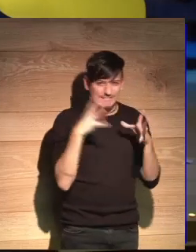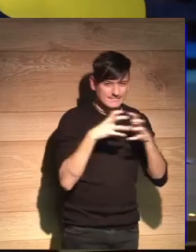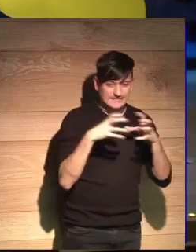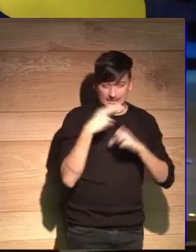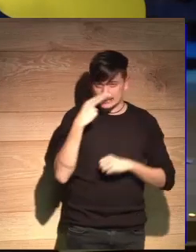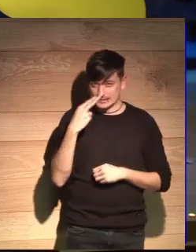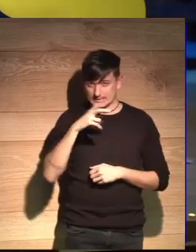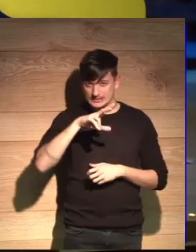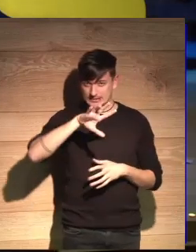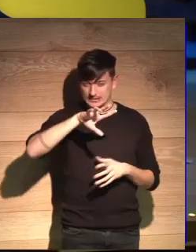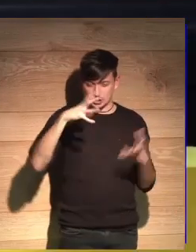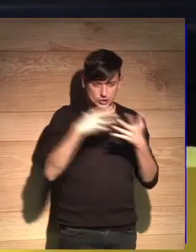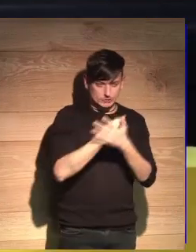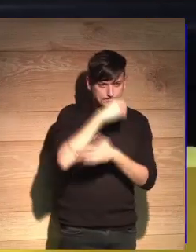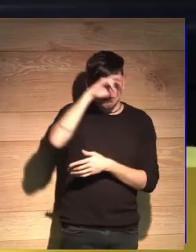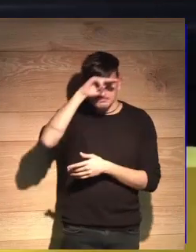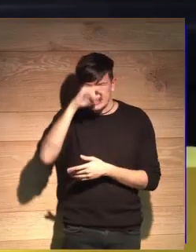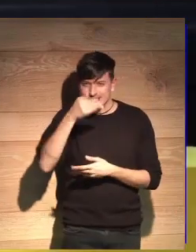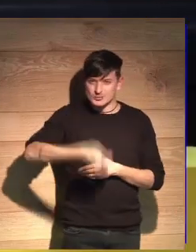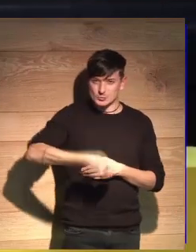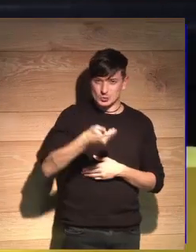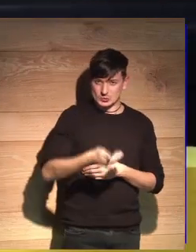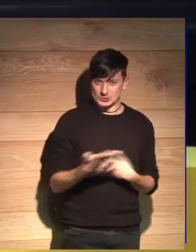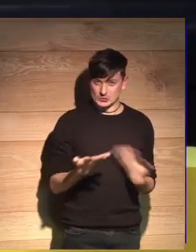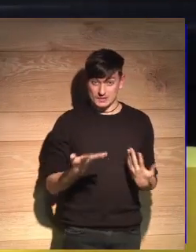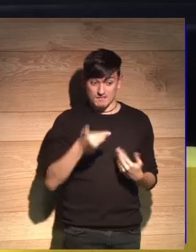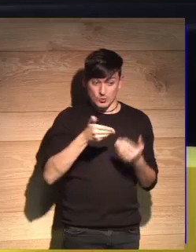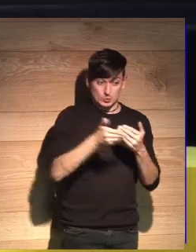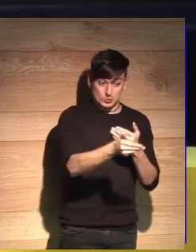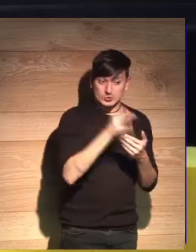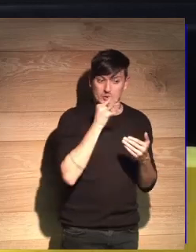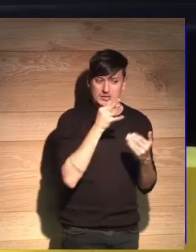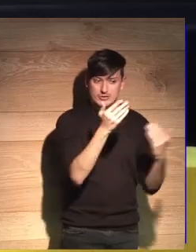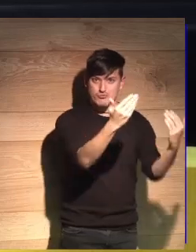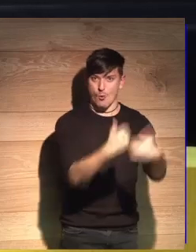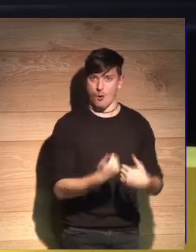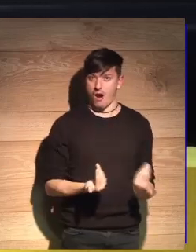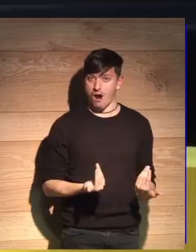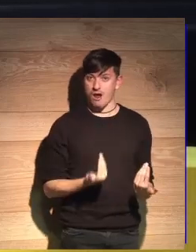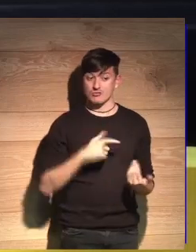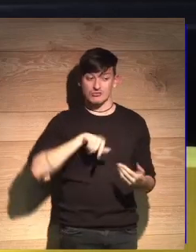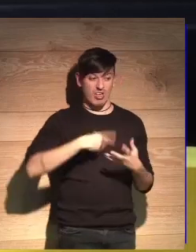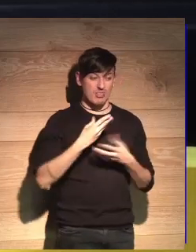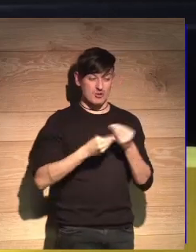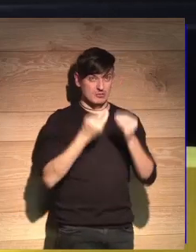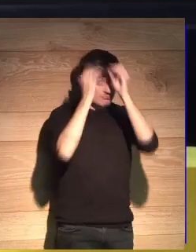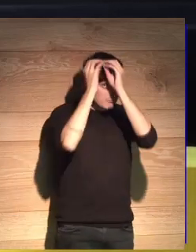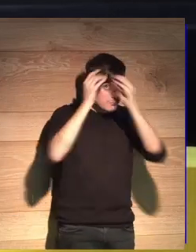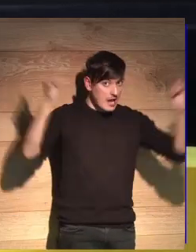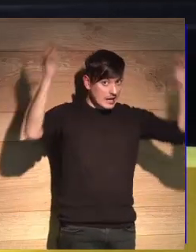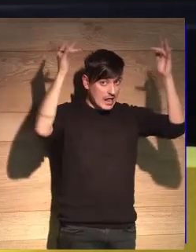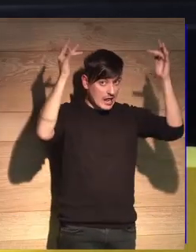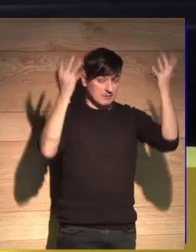sure. And that's something that we are all interested about. And as the future doesn't exist yet, the